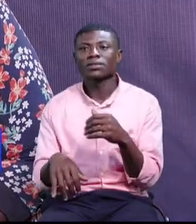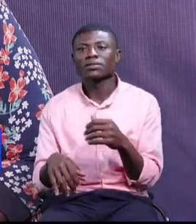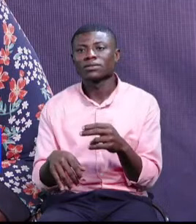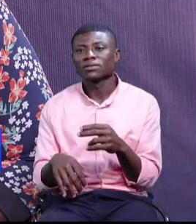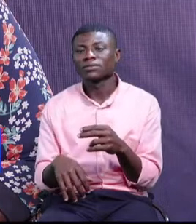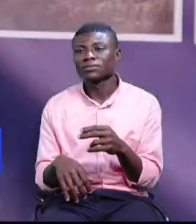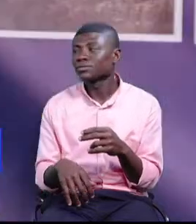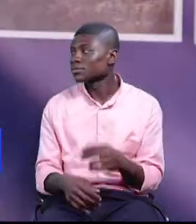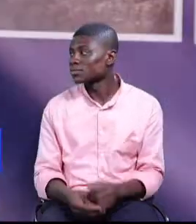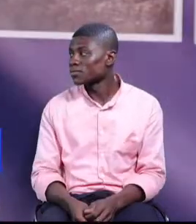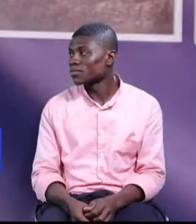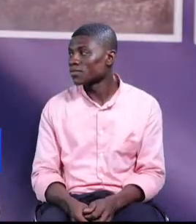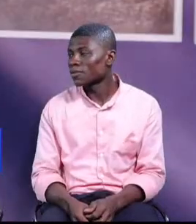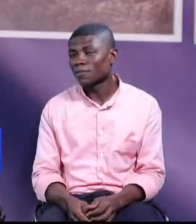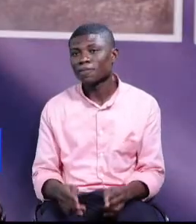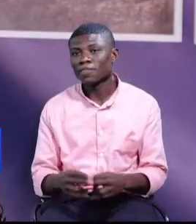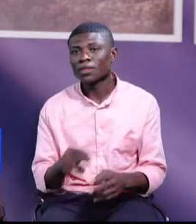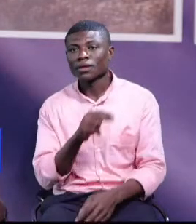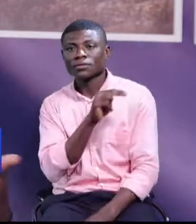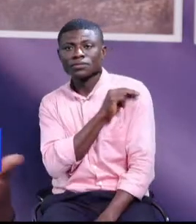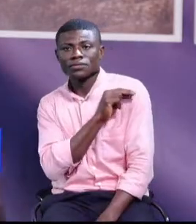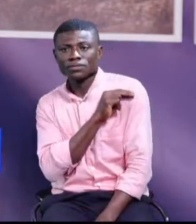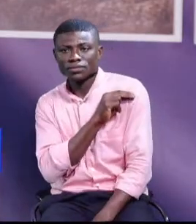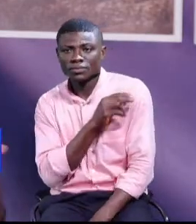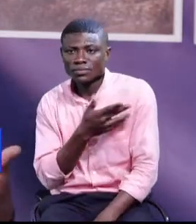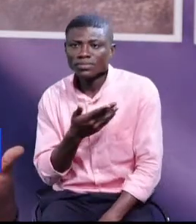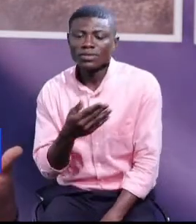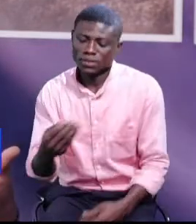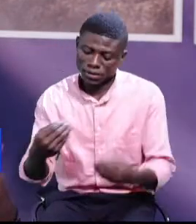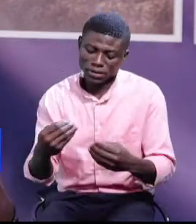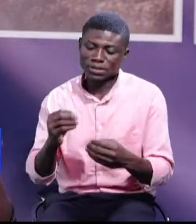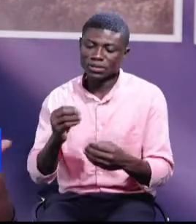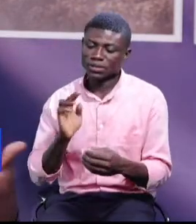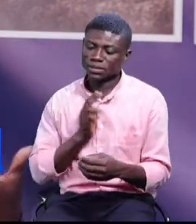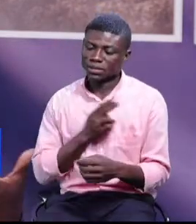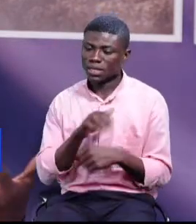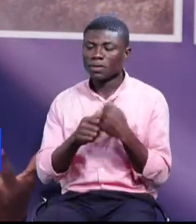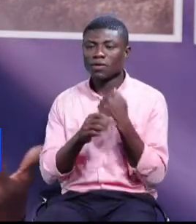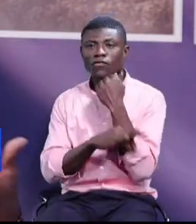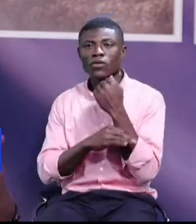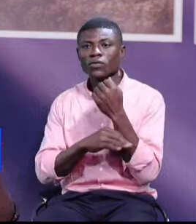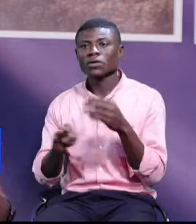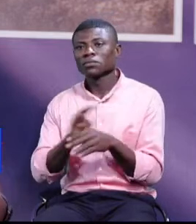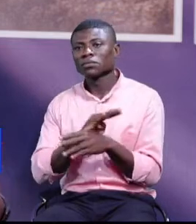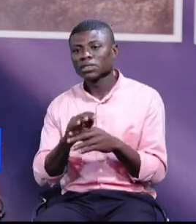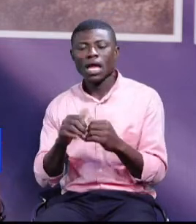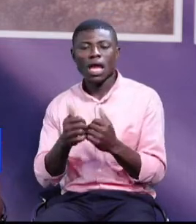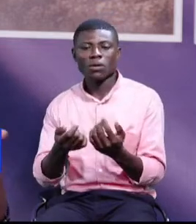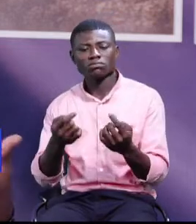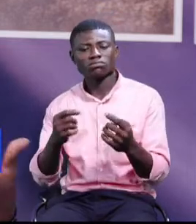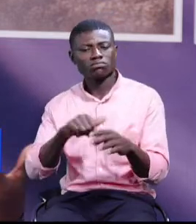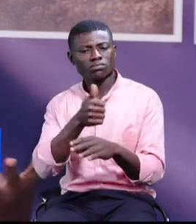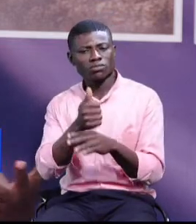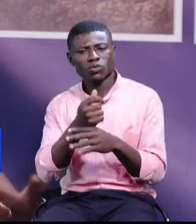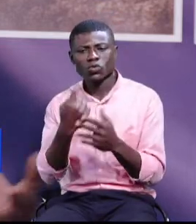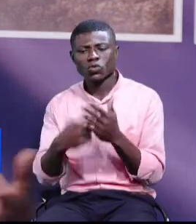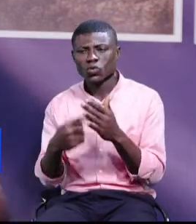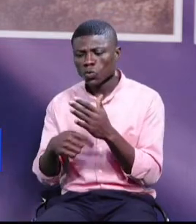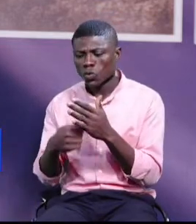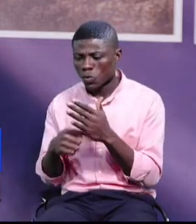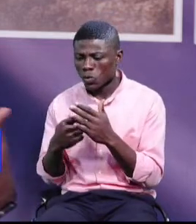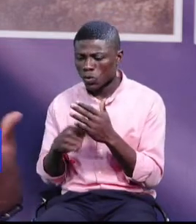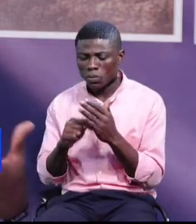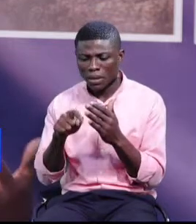Yeah. All right. So Nadia, tell me, educate us a bit about foreign companies when they are coming in. What they should look